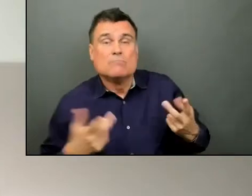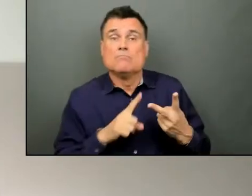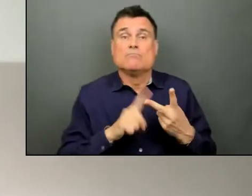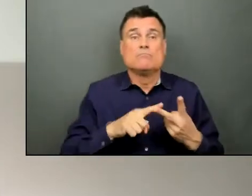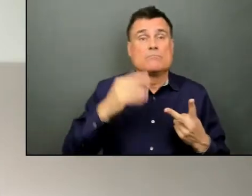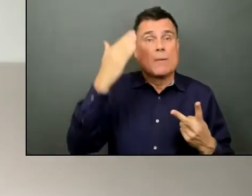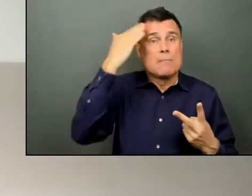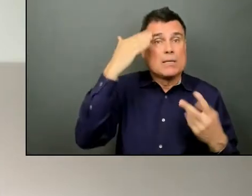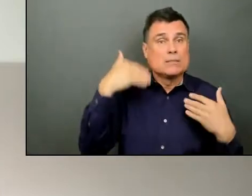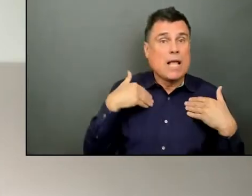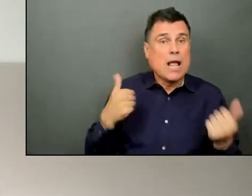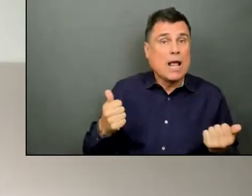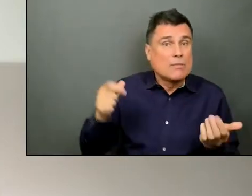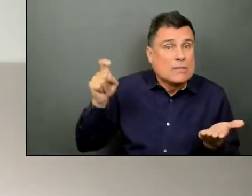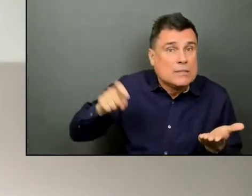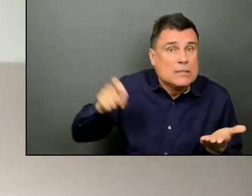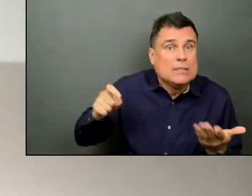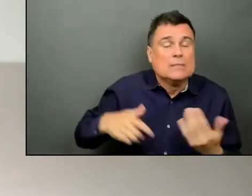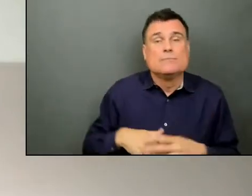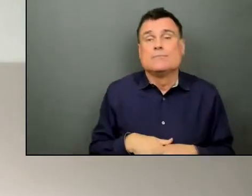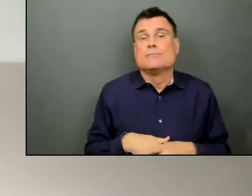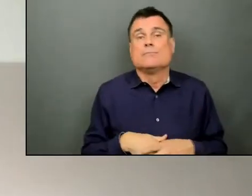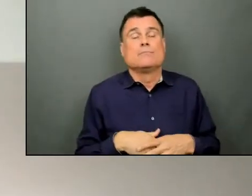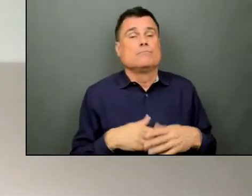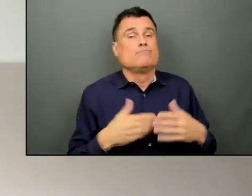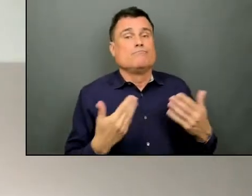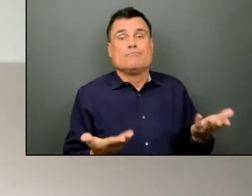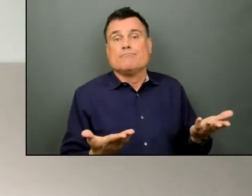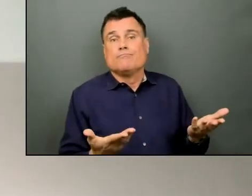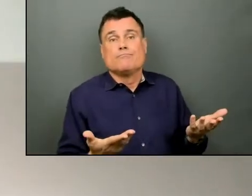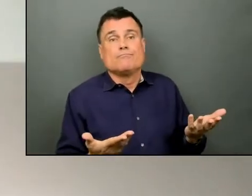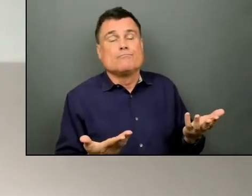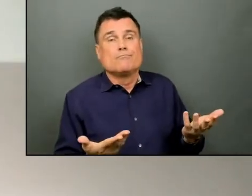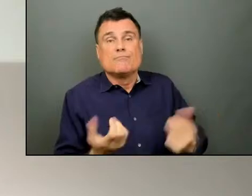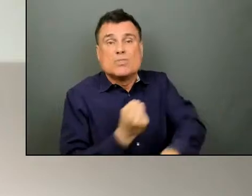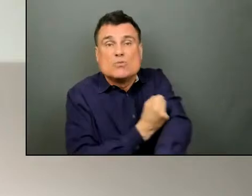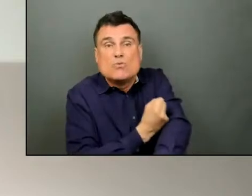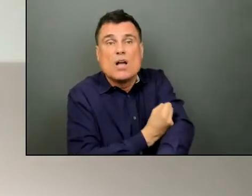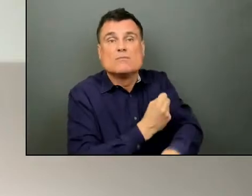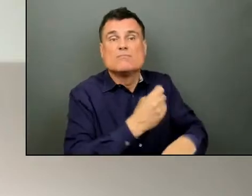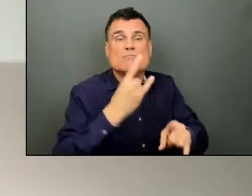our 11 centers around the province. Thank you, Minister